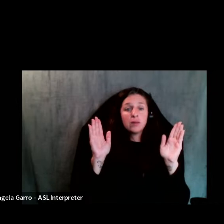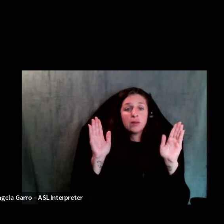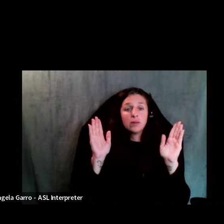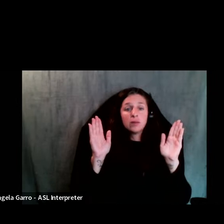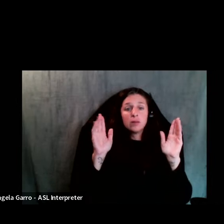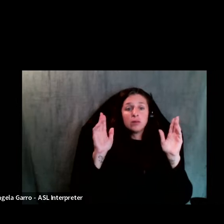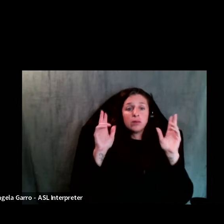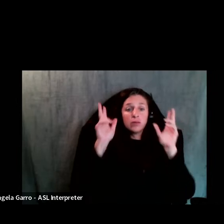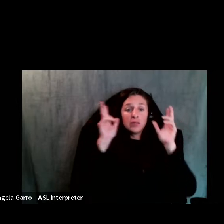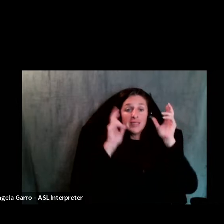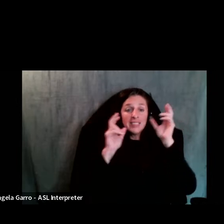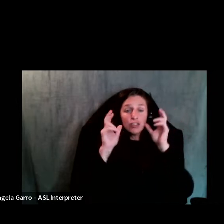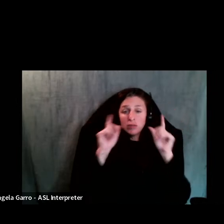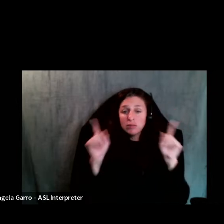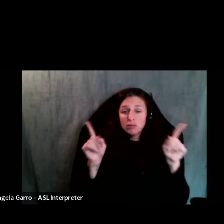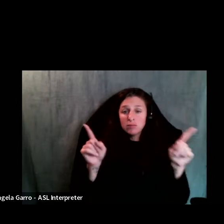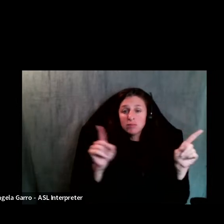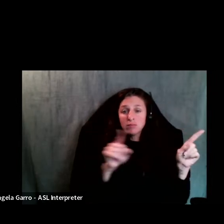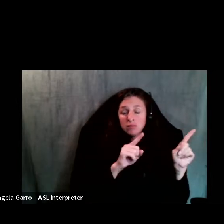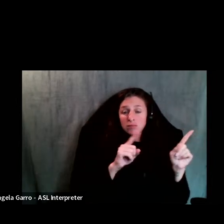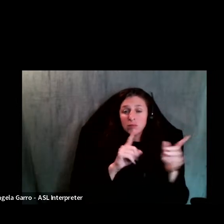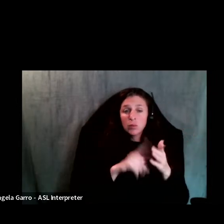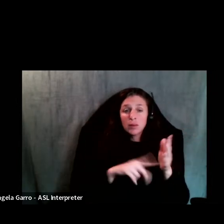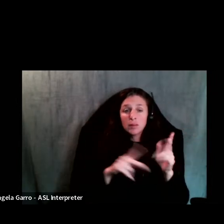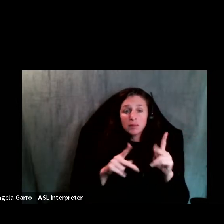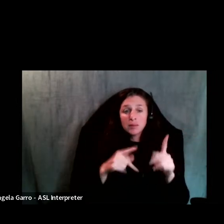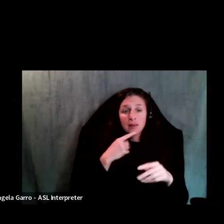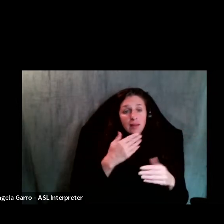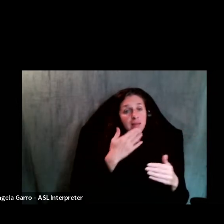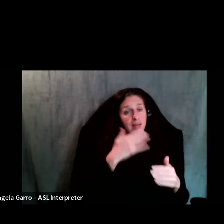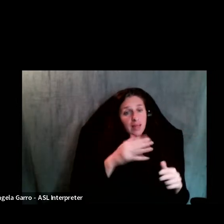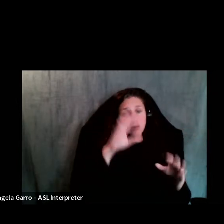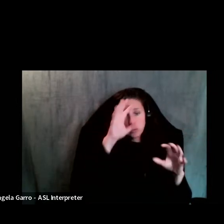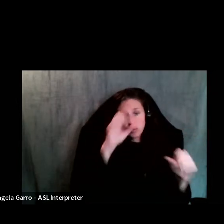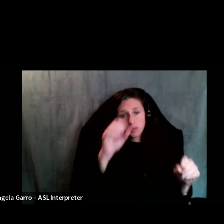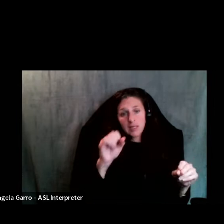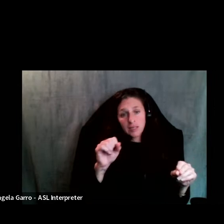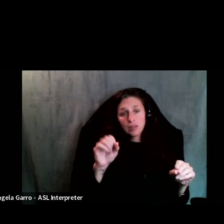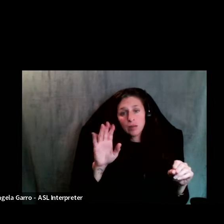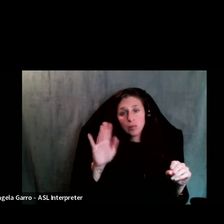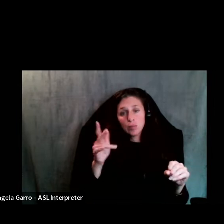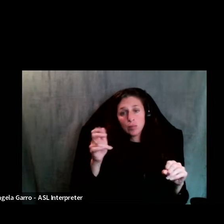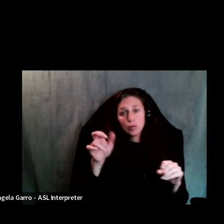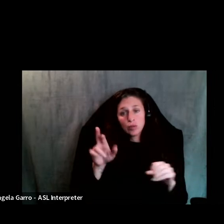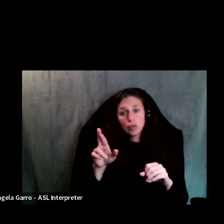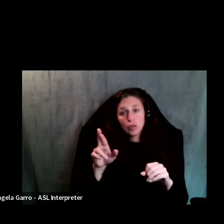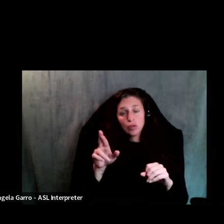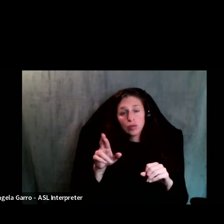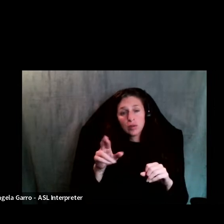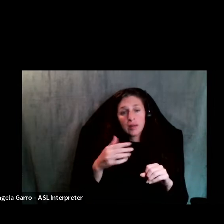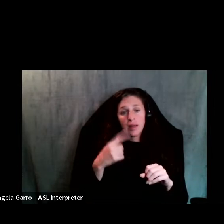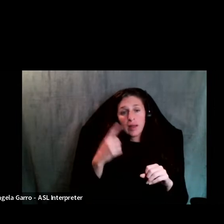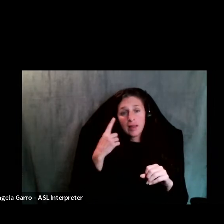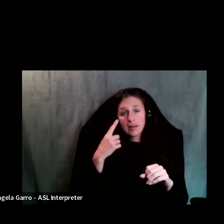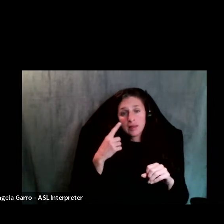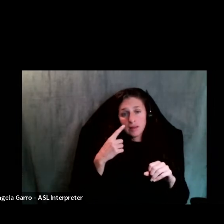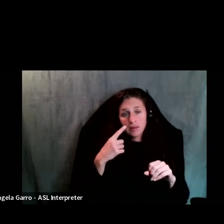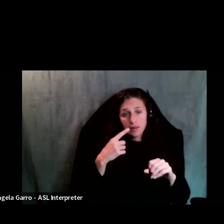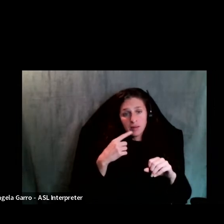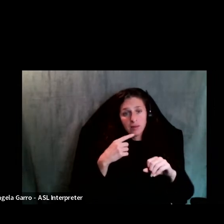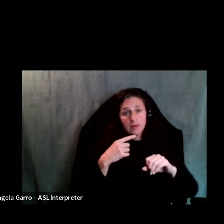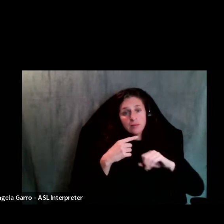hearing people out. Thank you to Superintendent Booker. I think, I am proud